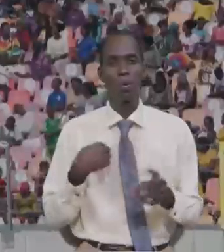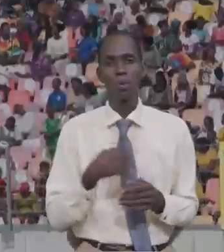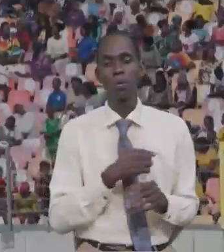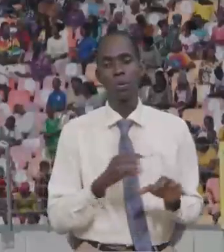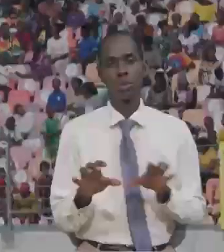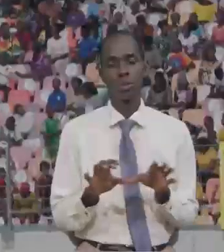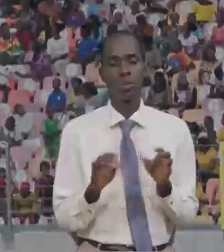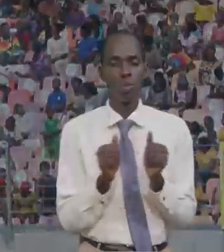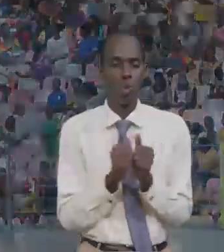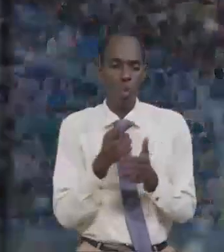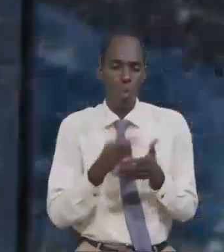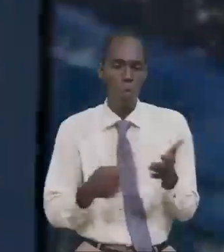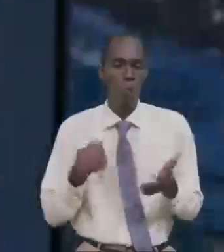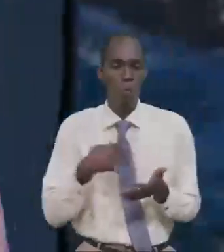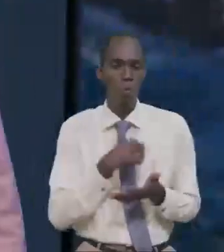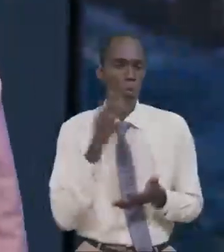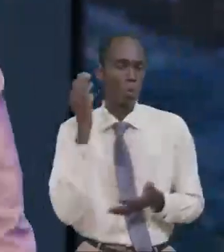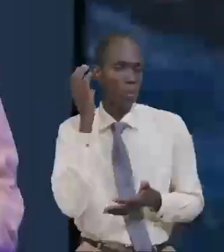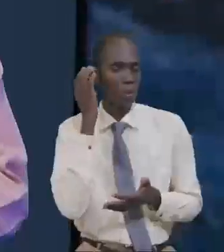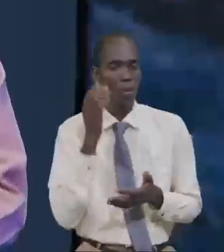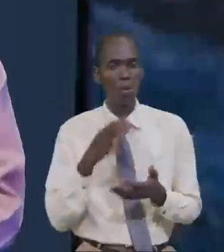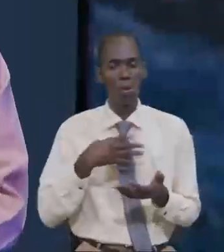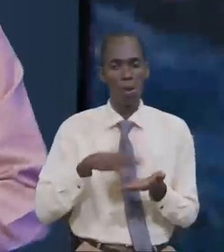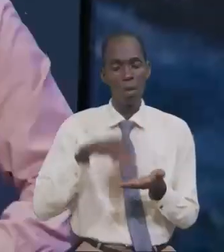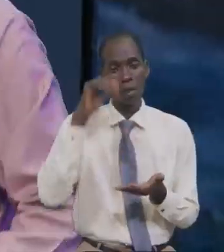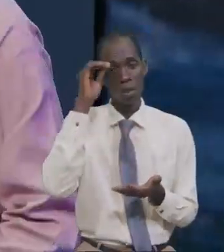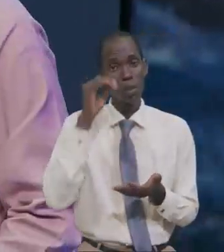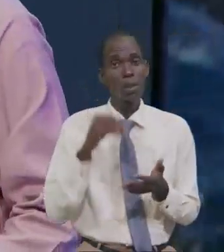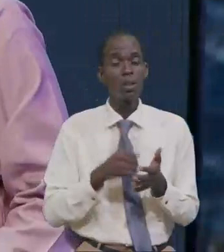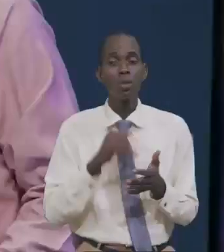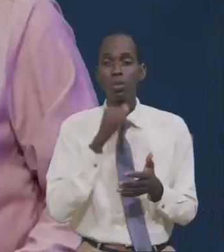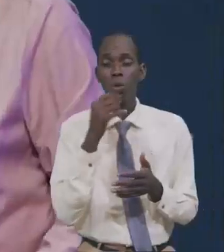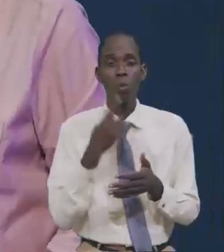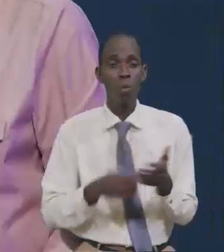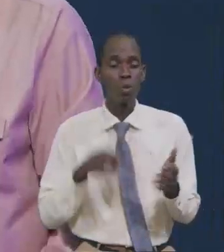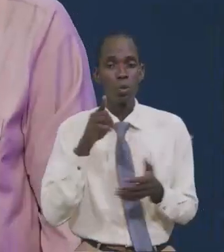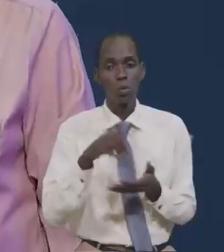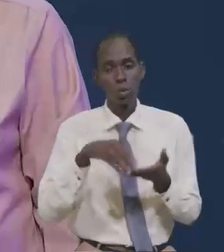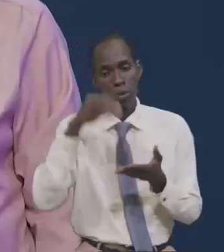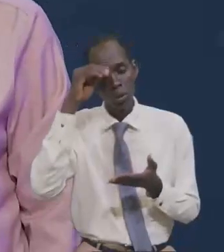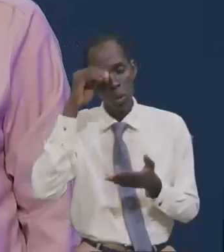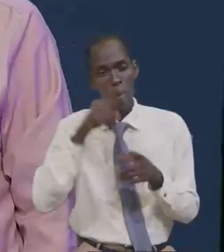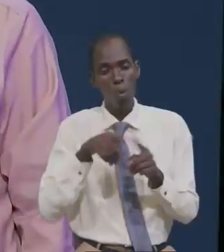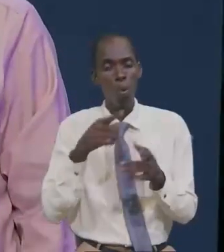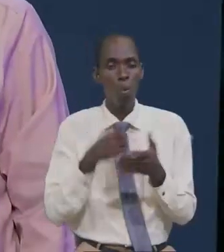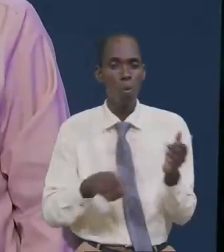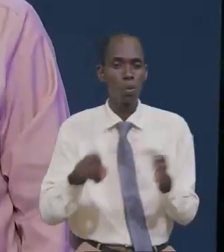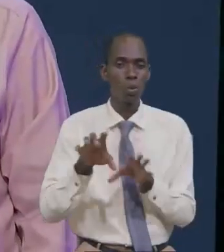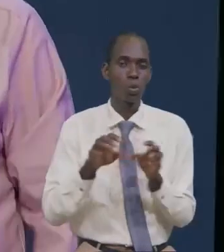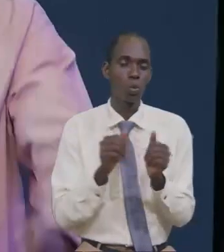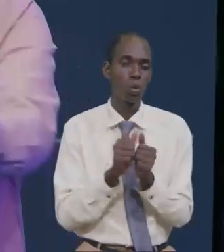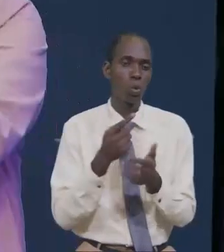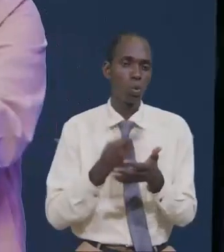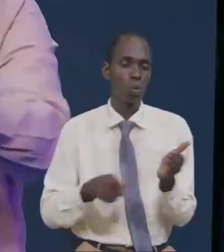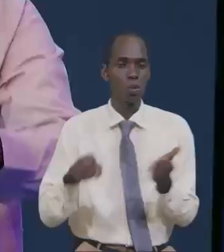you hear. Therefore, consider what I say. I heard that, I consider that.